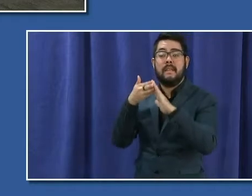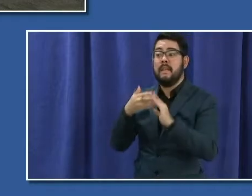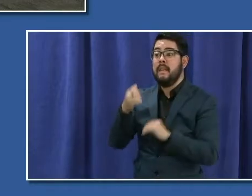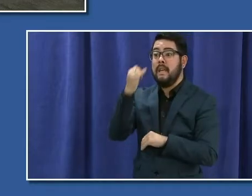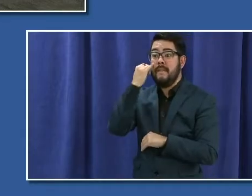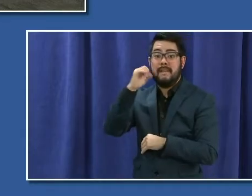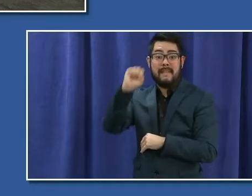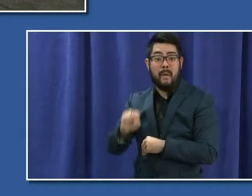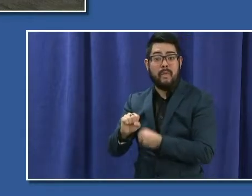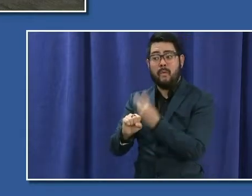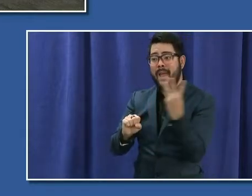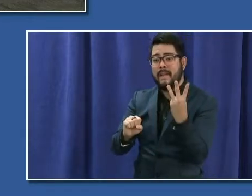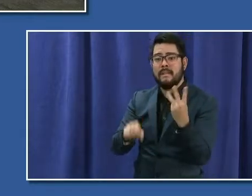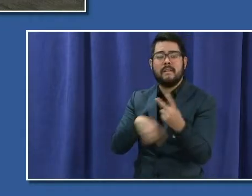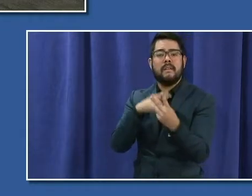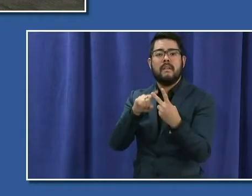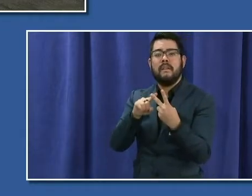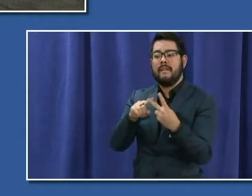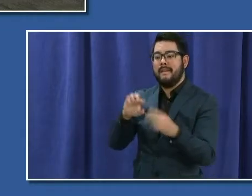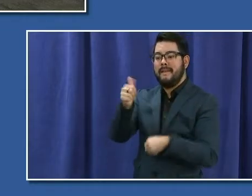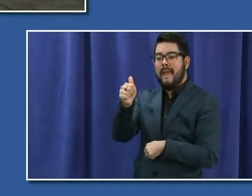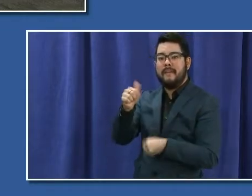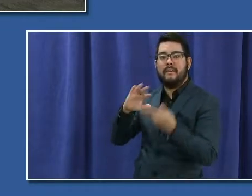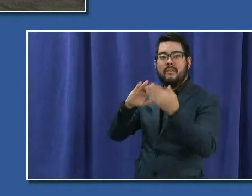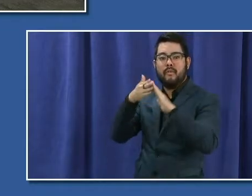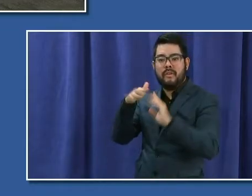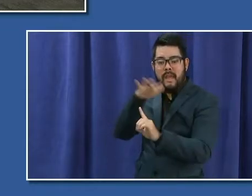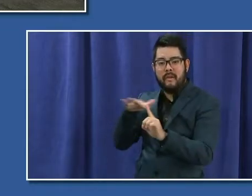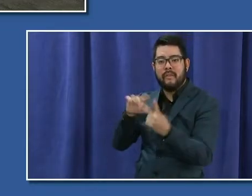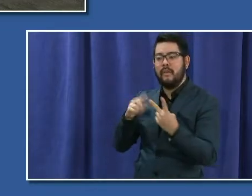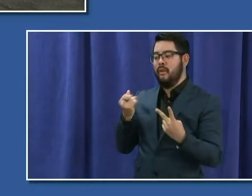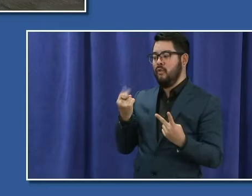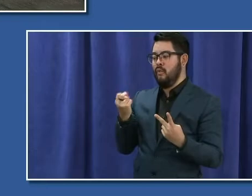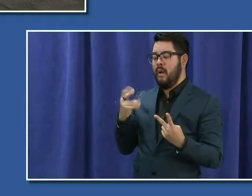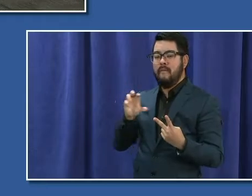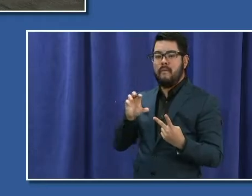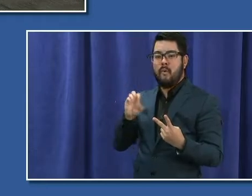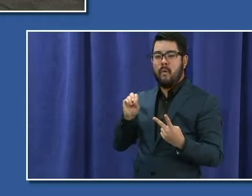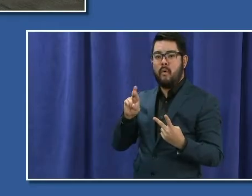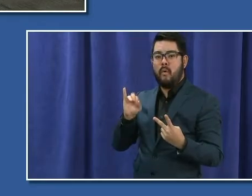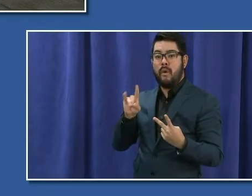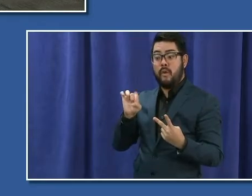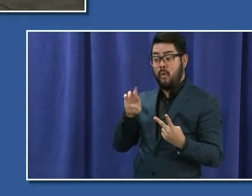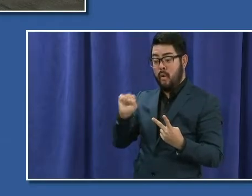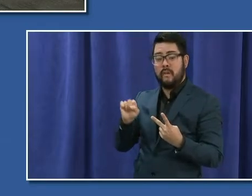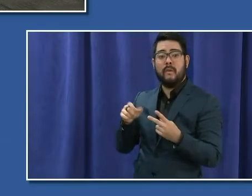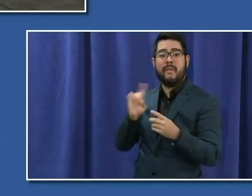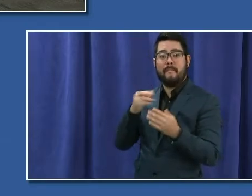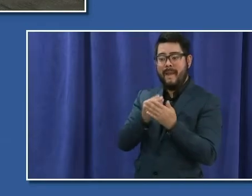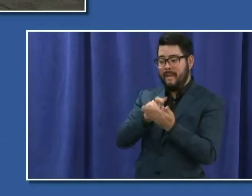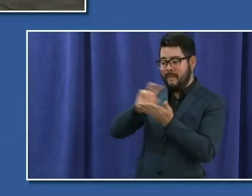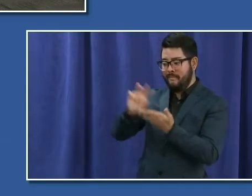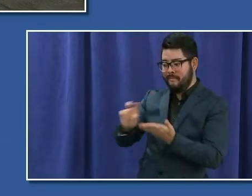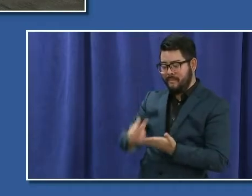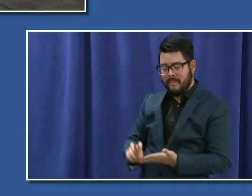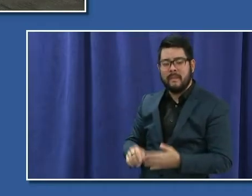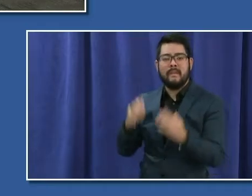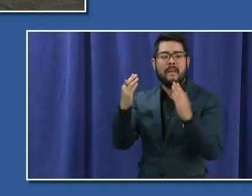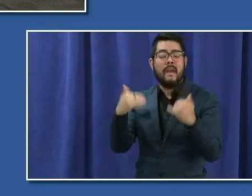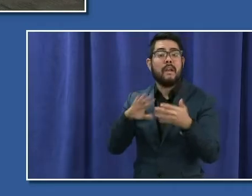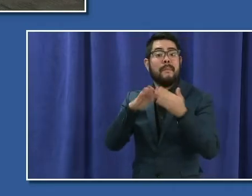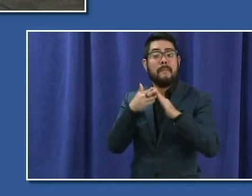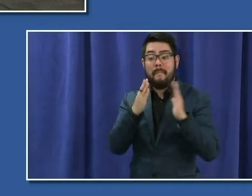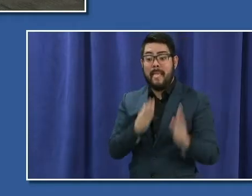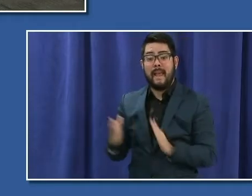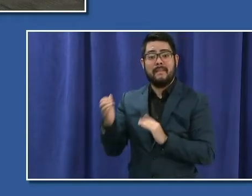and West and looking at the 10 community areas and the 12 commercial corridors where we can align some investments, looking at community plans. There have been a number of